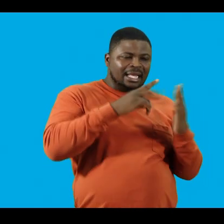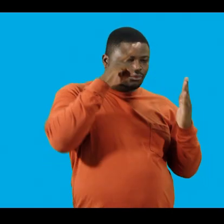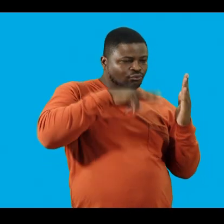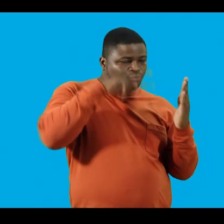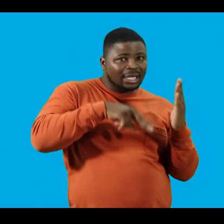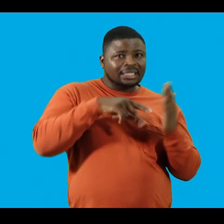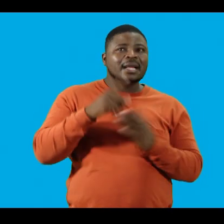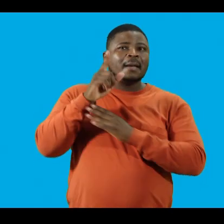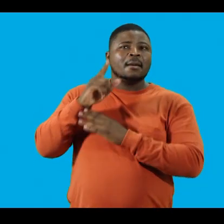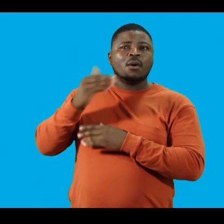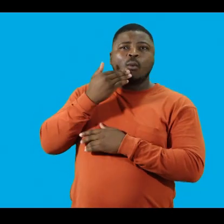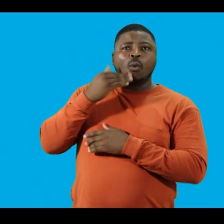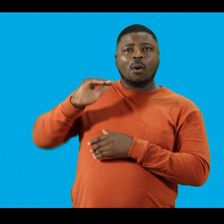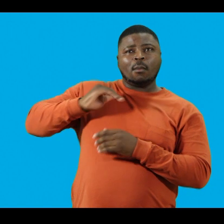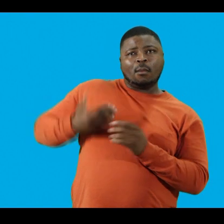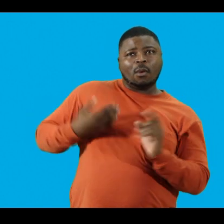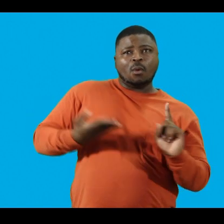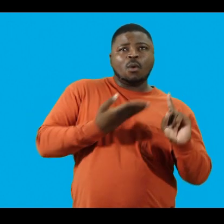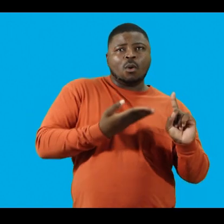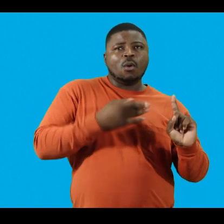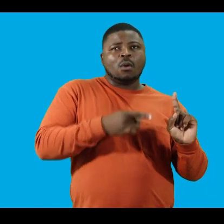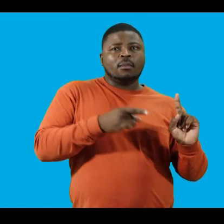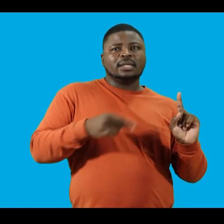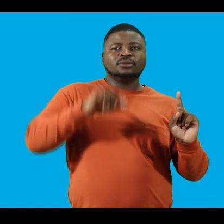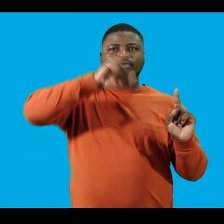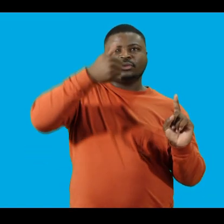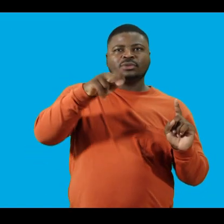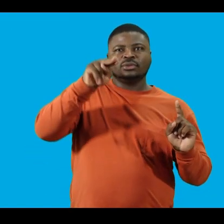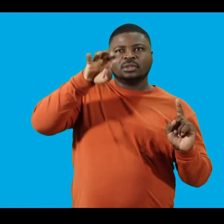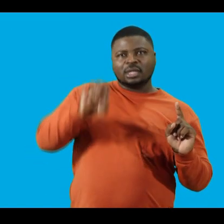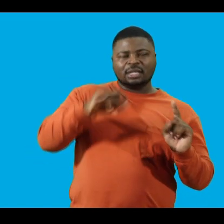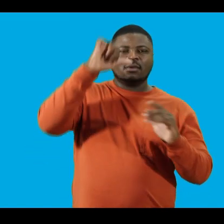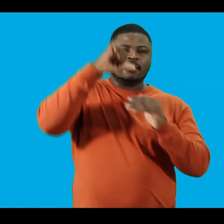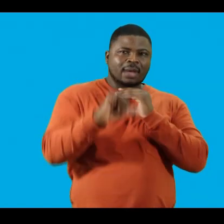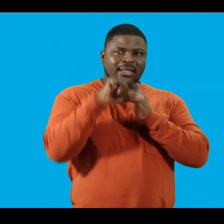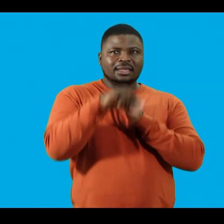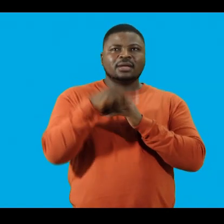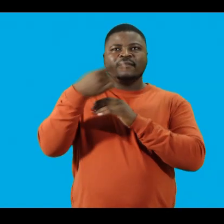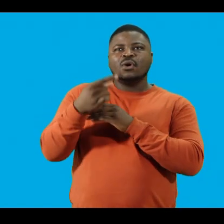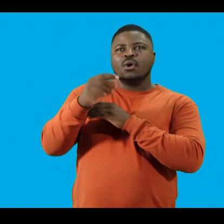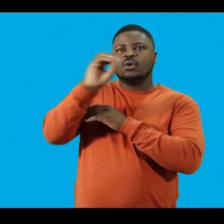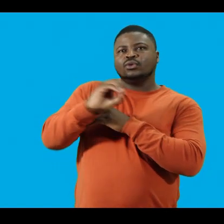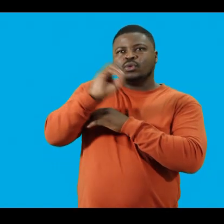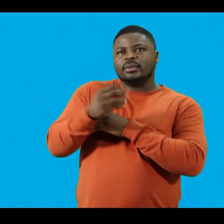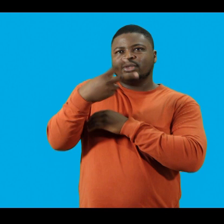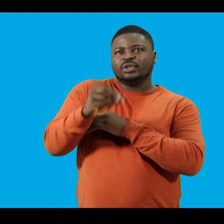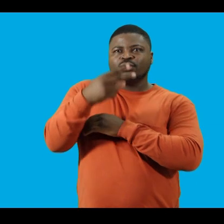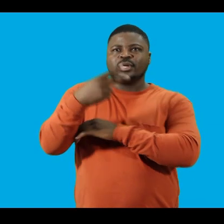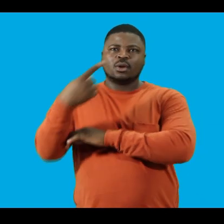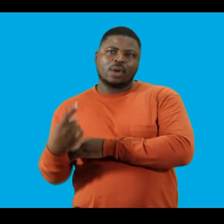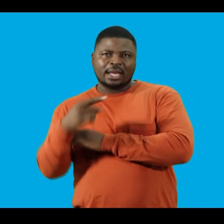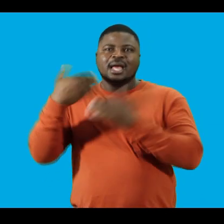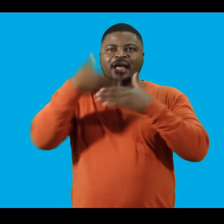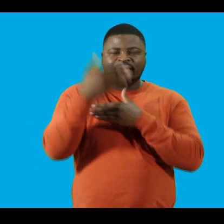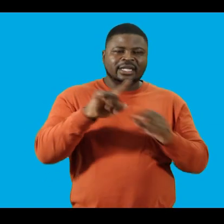Miss Jane Burkro's payslip for the month of October 2021 and answer the questions